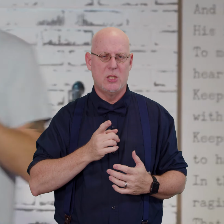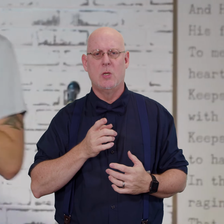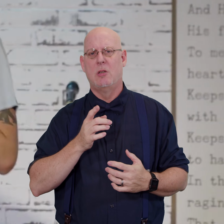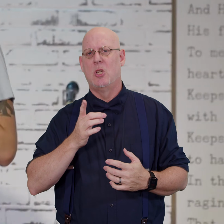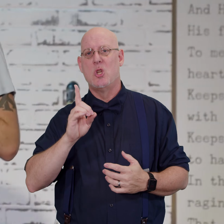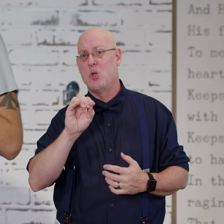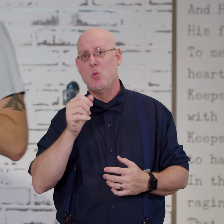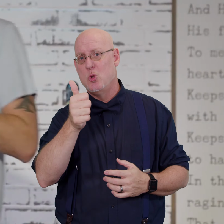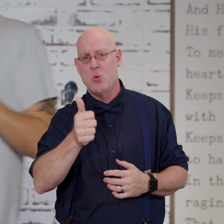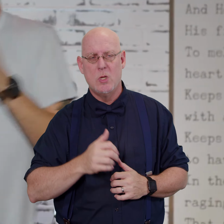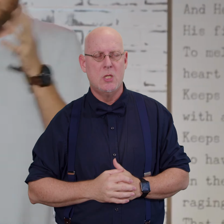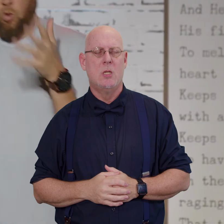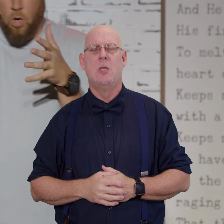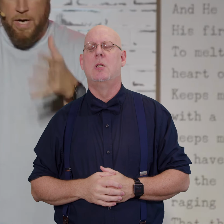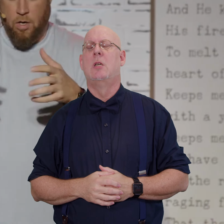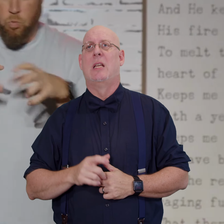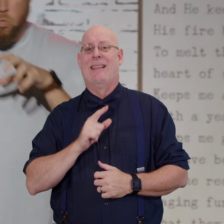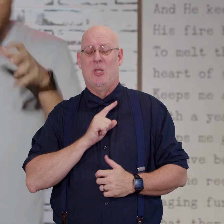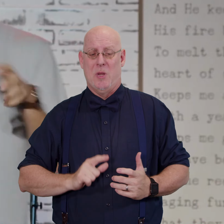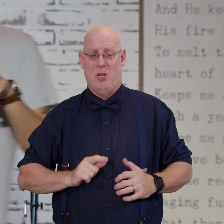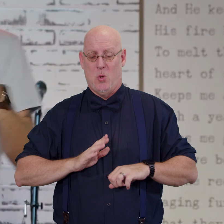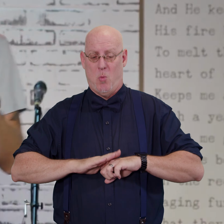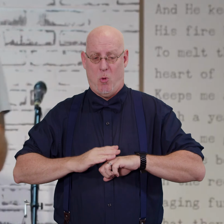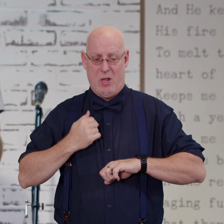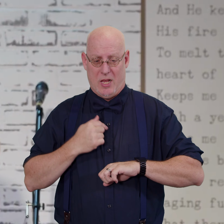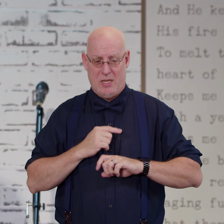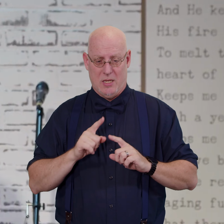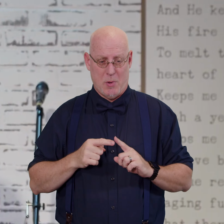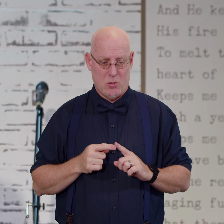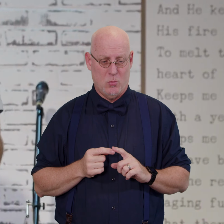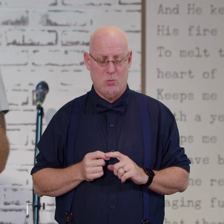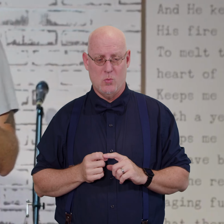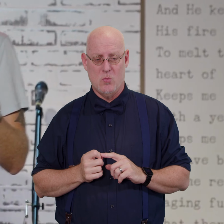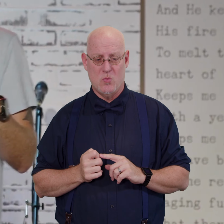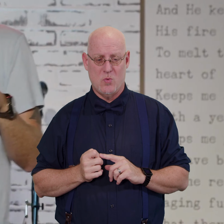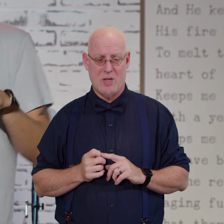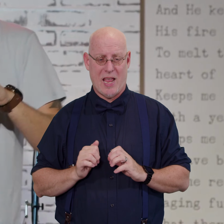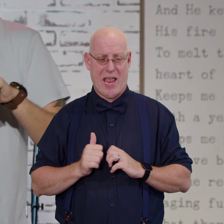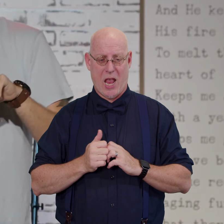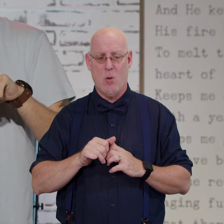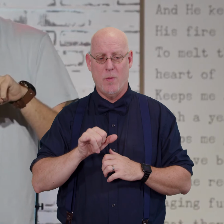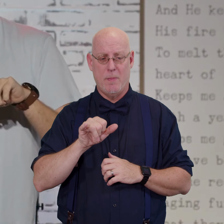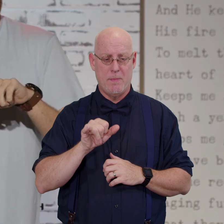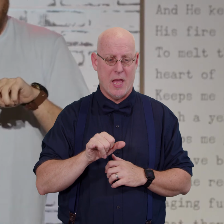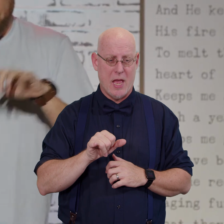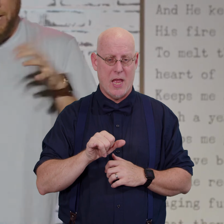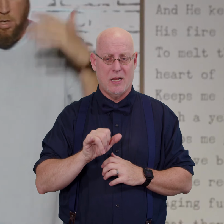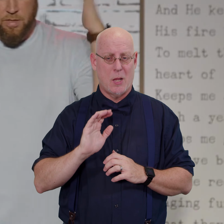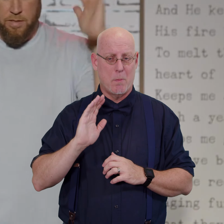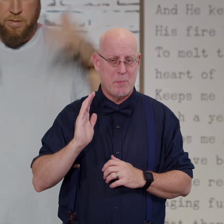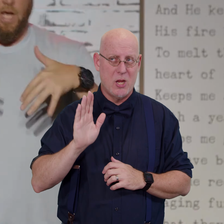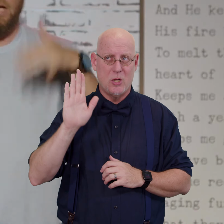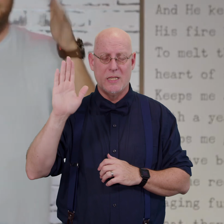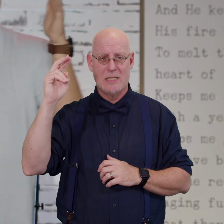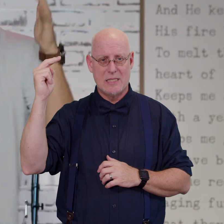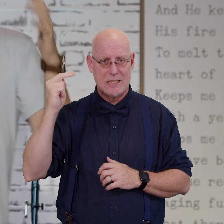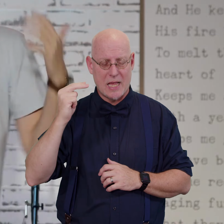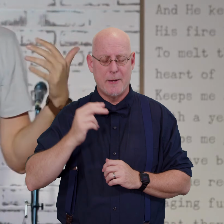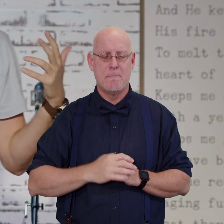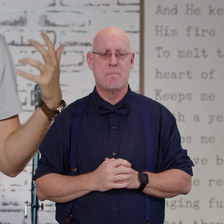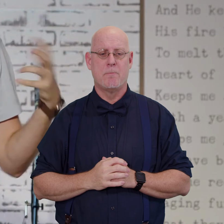you. And the Lord here is warning us about how that appears in his sight